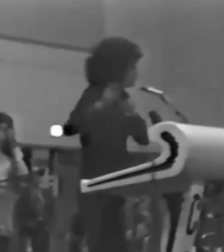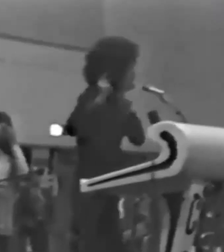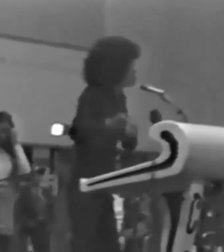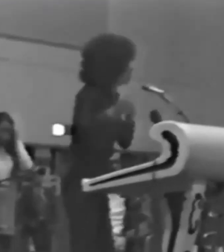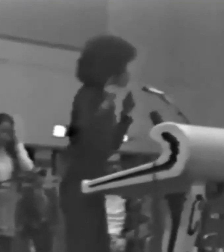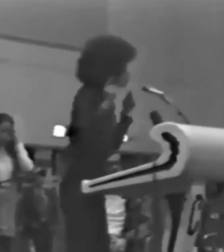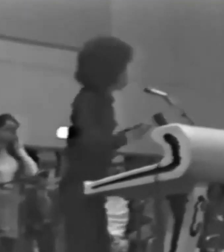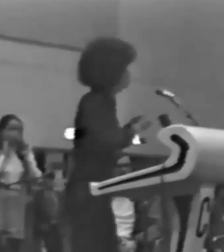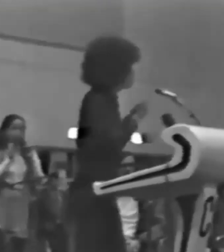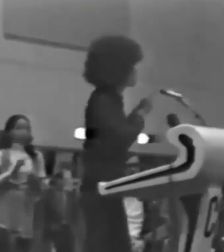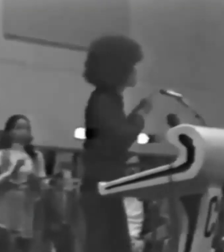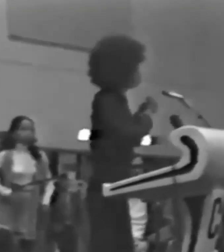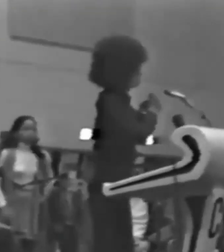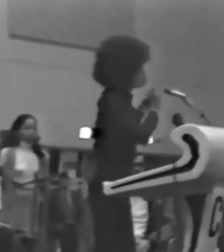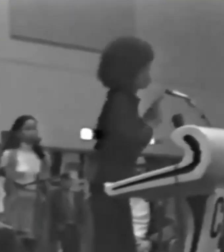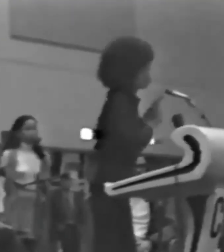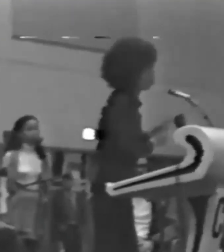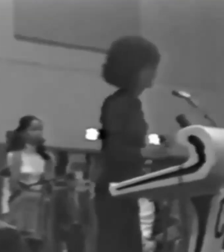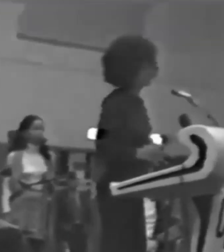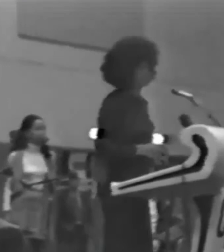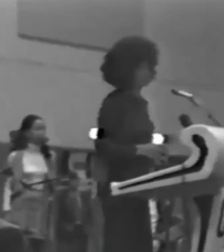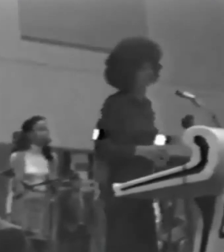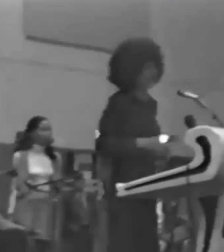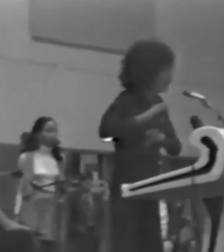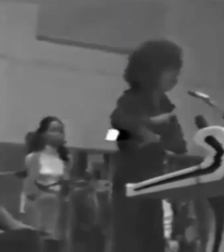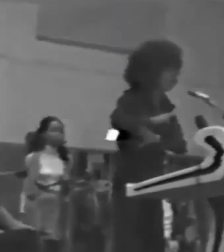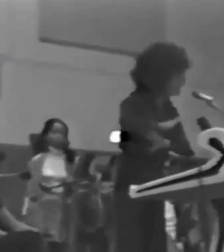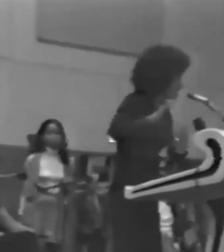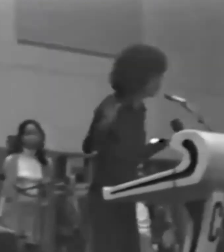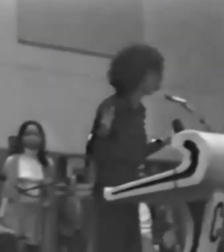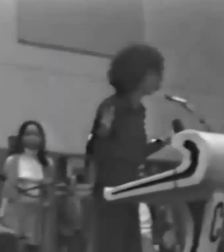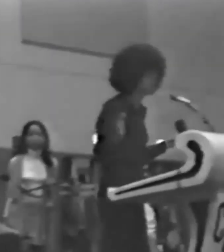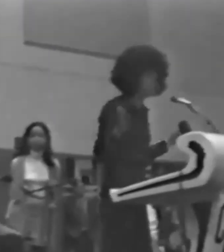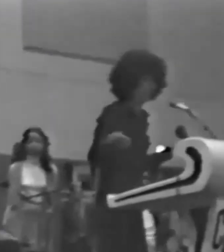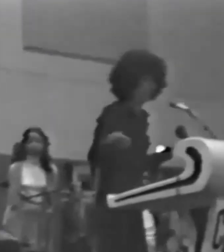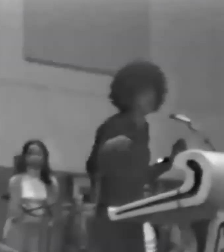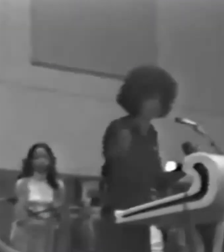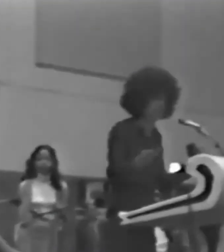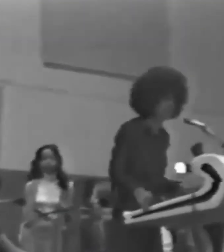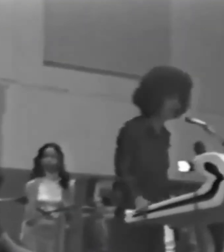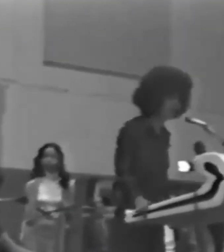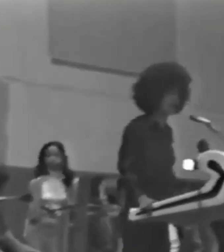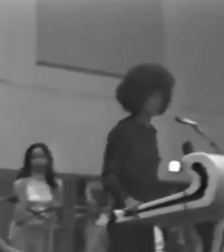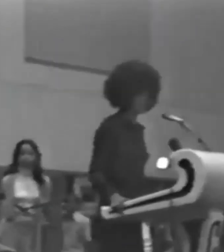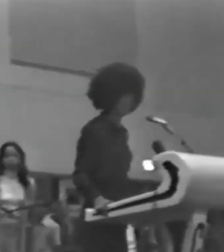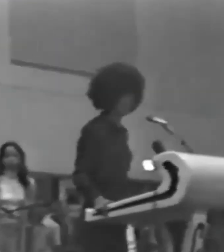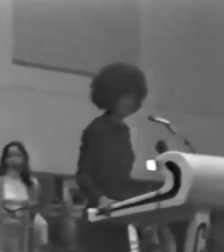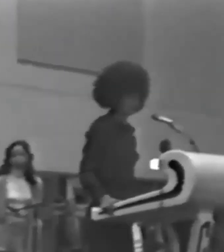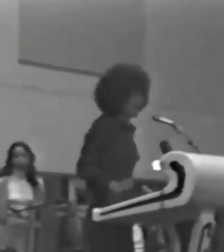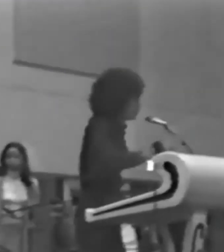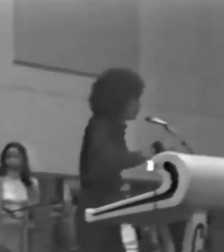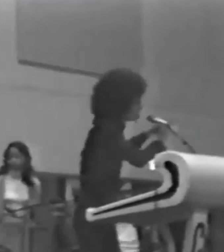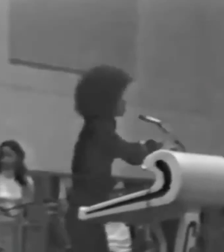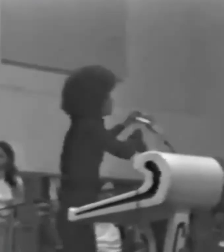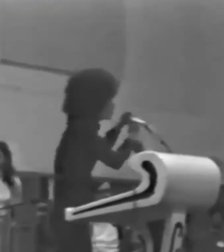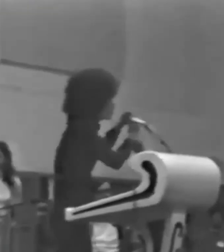you take the 100 largest corporations in this country, they already control 50% of the wealth.